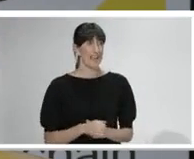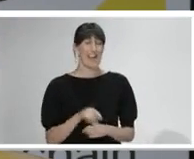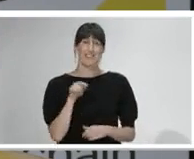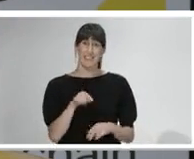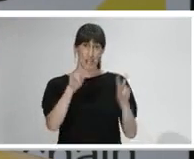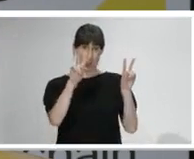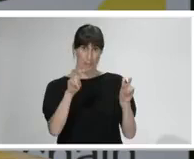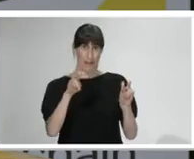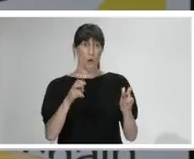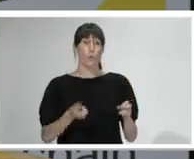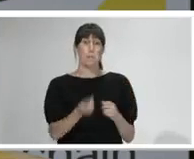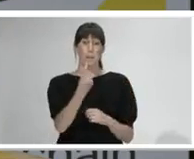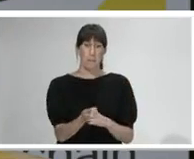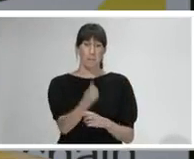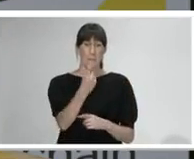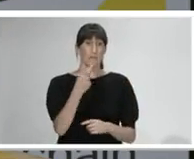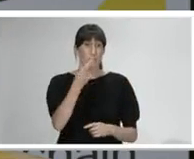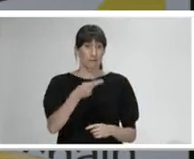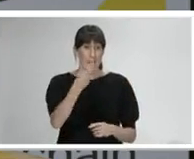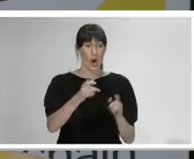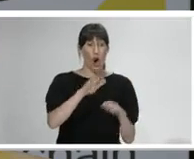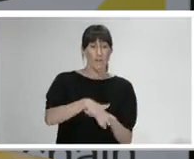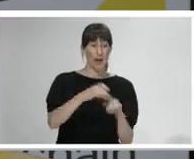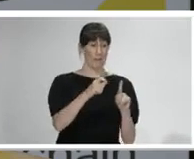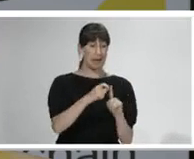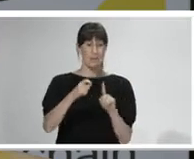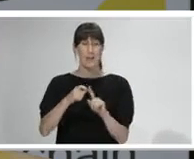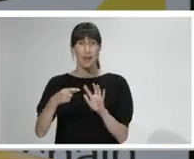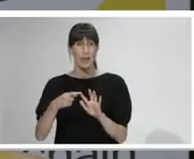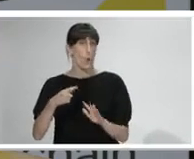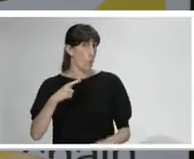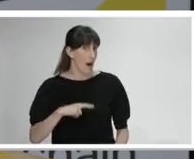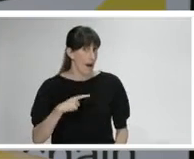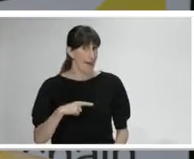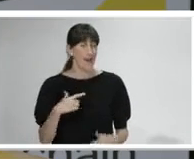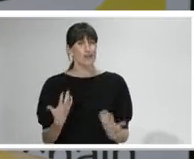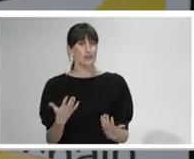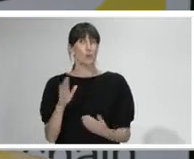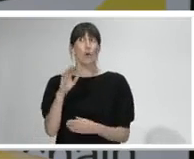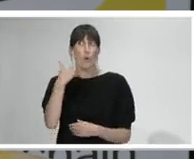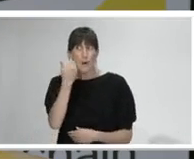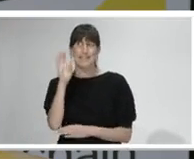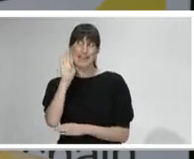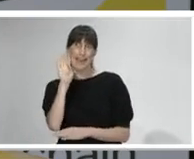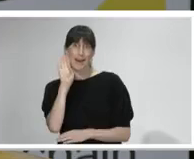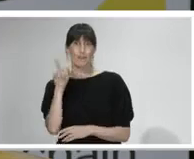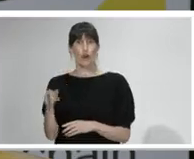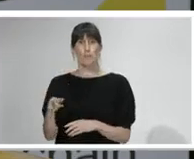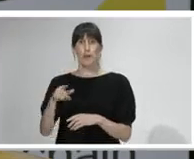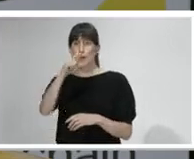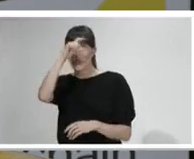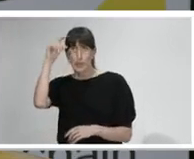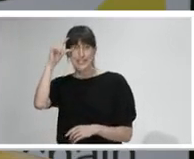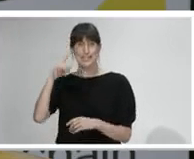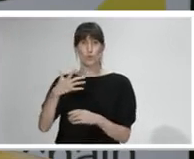you keep offering reassurances and we keep hearing from frontline health workers saying they don't have adequate PPE. You've stated that they have plenty of it, that